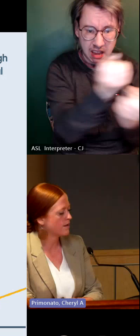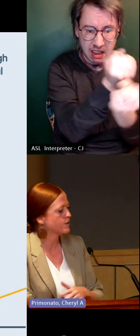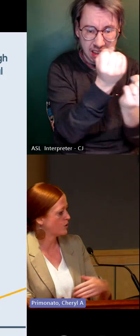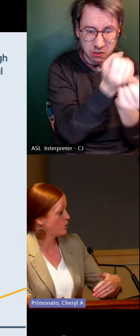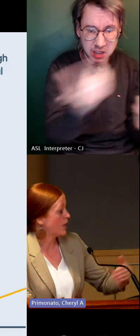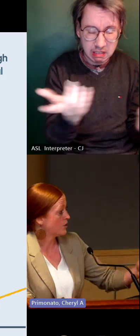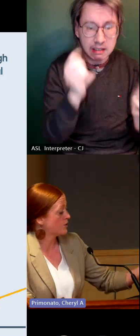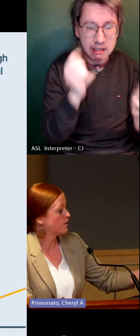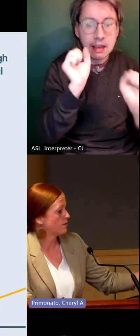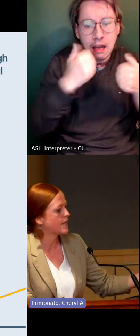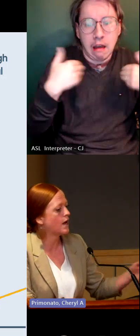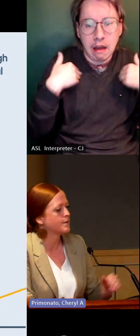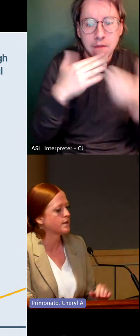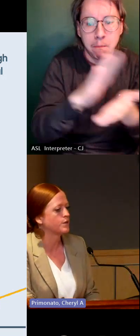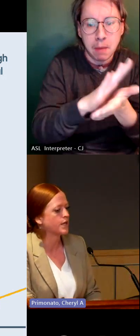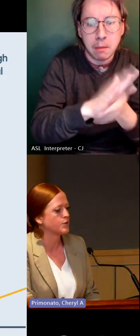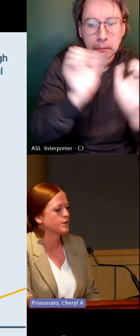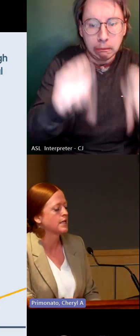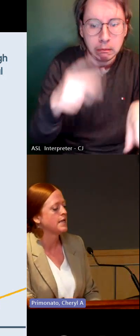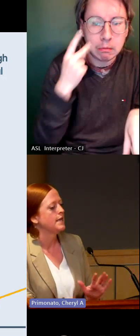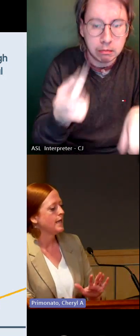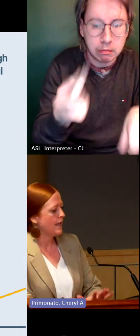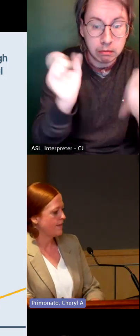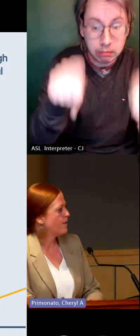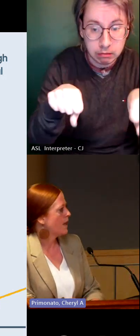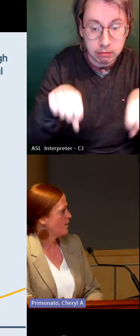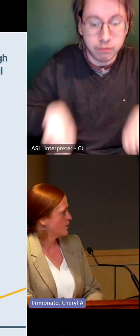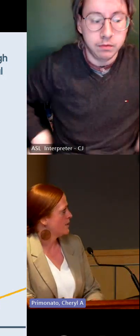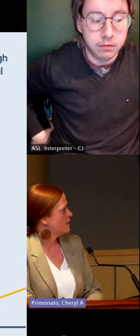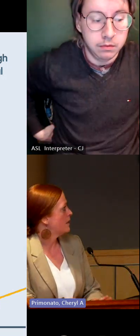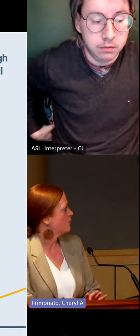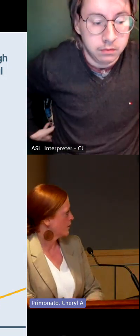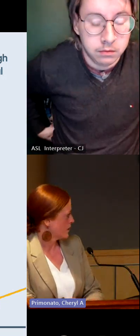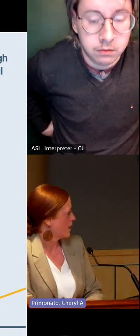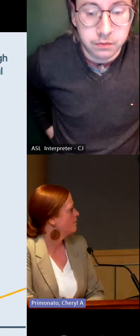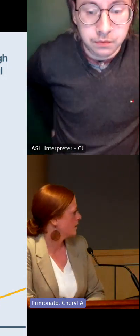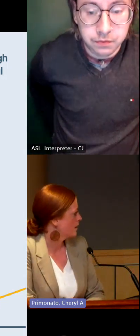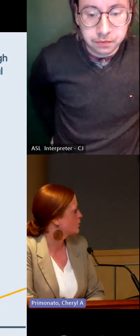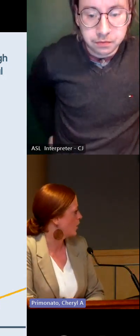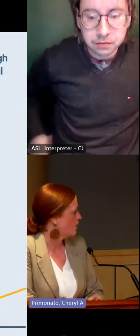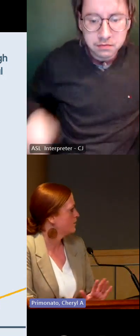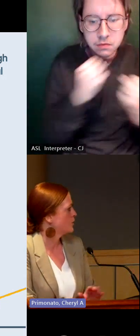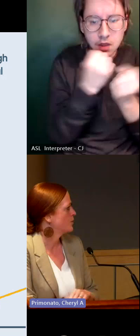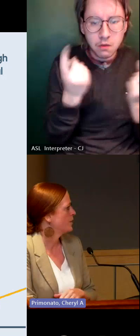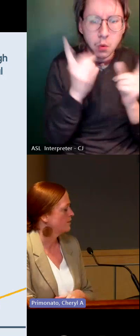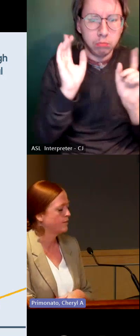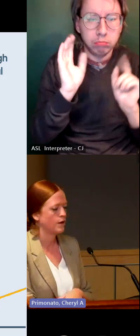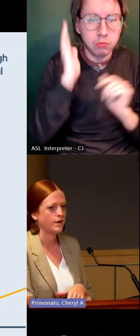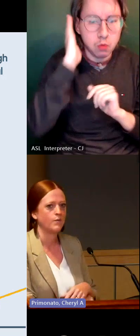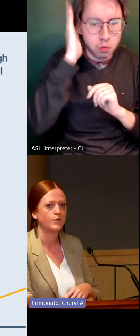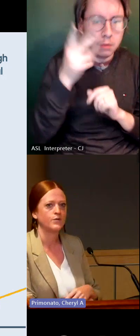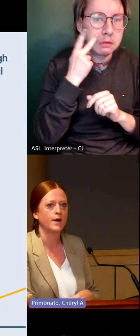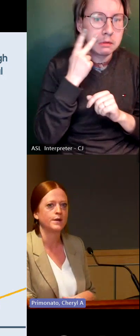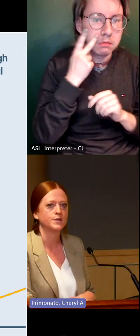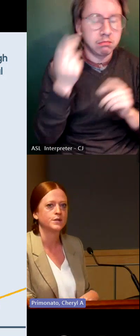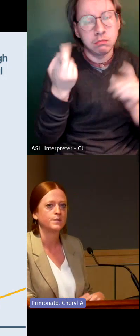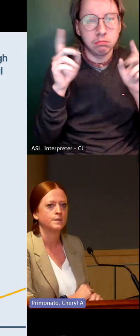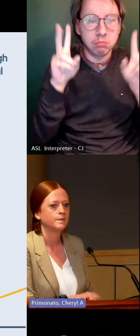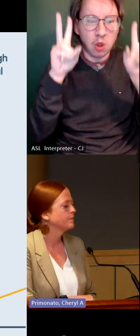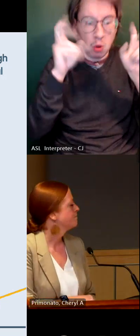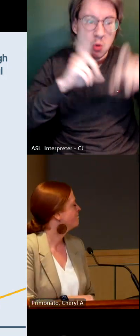are coming. So do change the times on those schedules. And they will be able to be seen in real time as well, which will be, very helpful